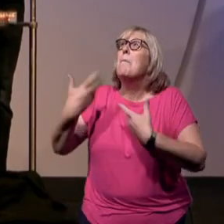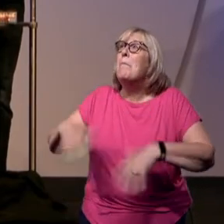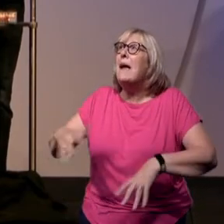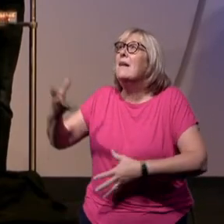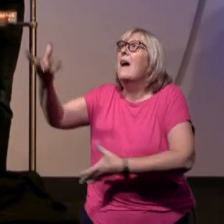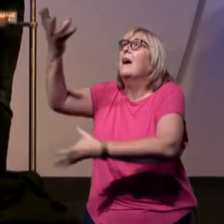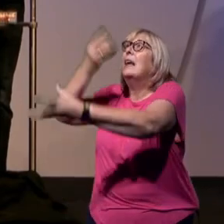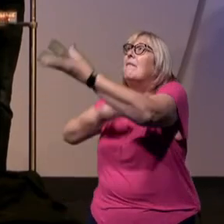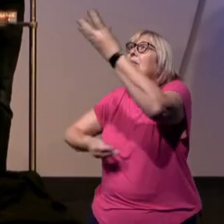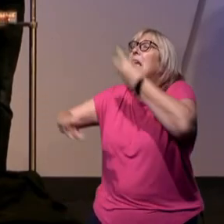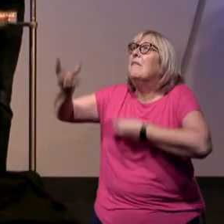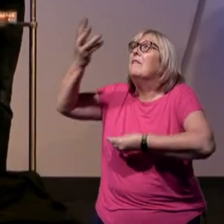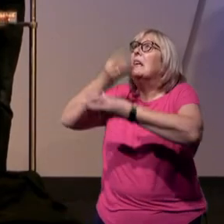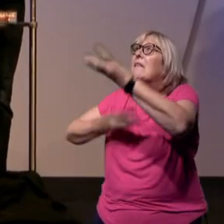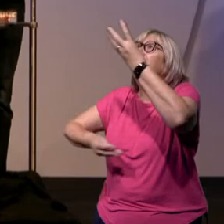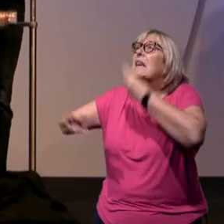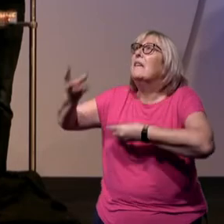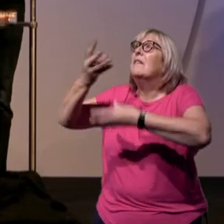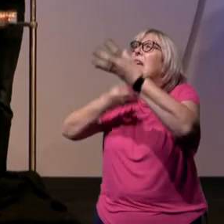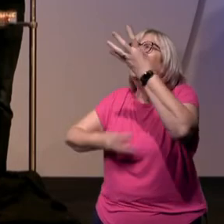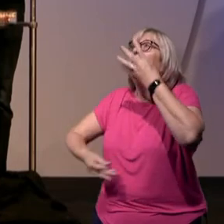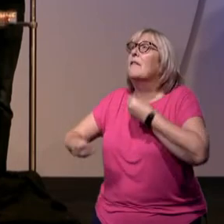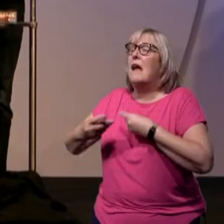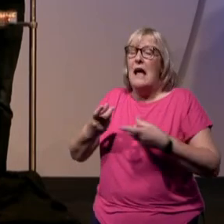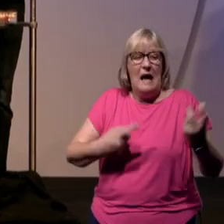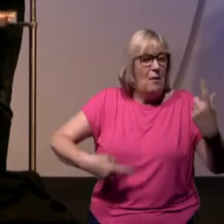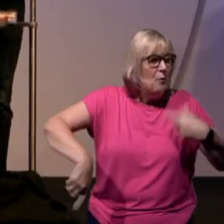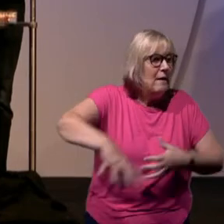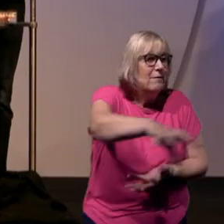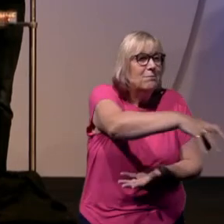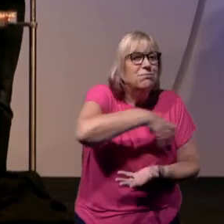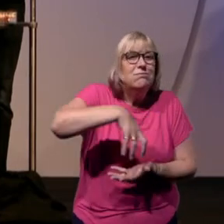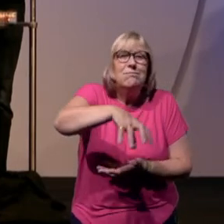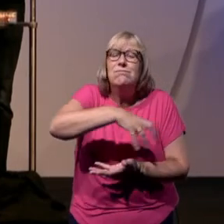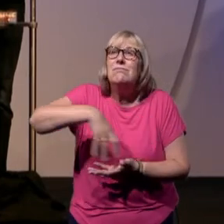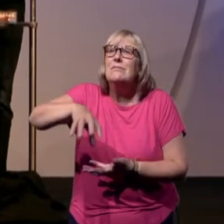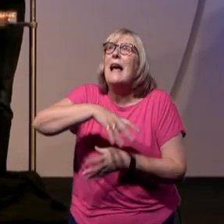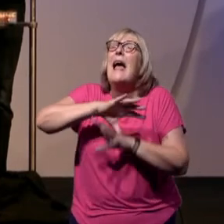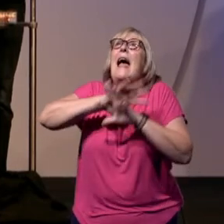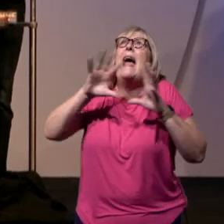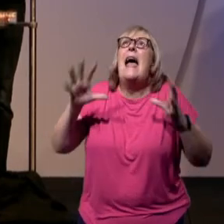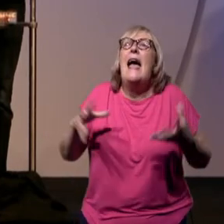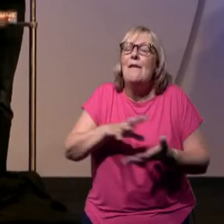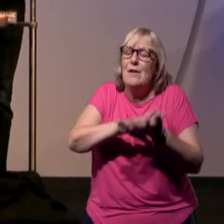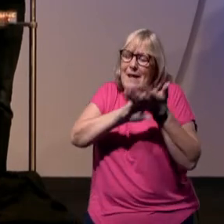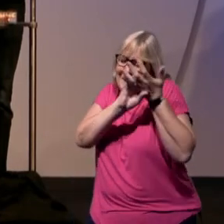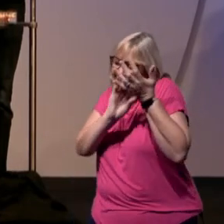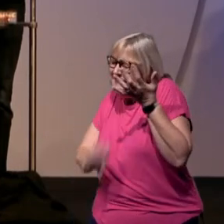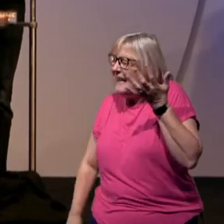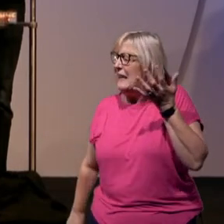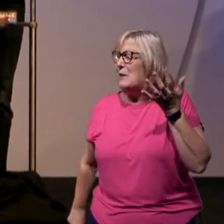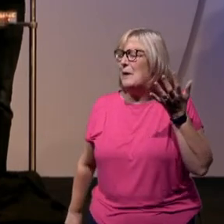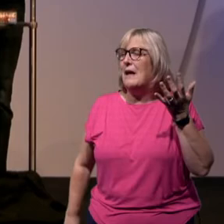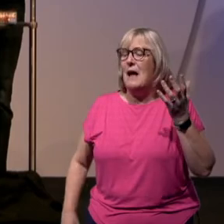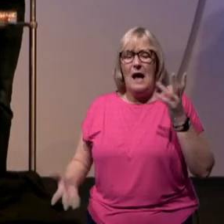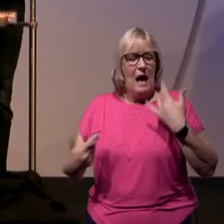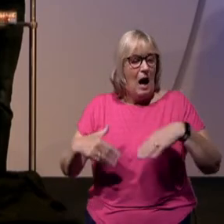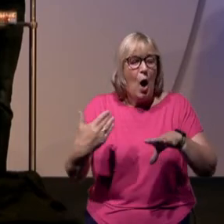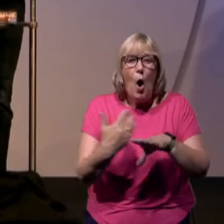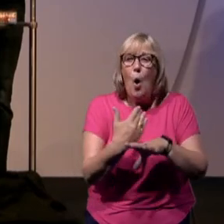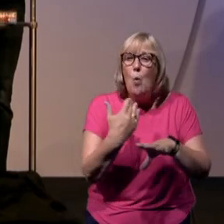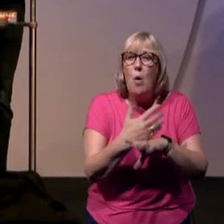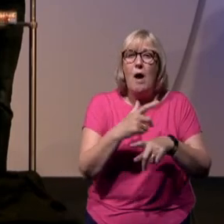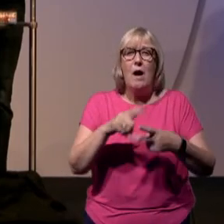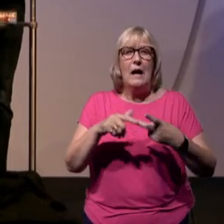from heaven above, and everything that we've ever known, if you stripped away our ministry,